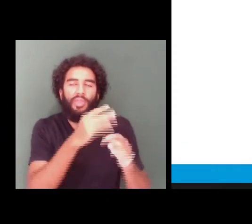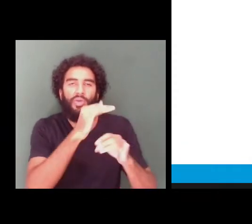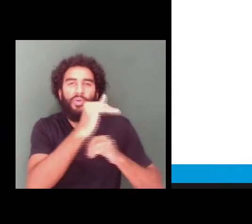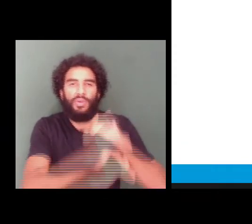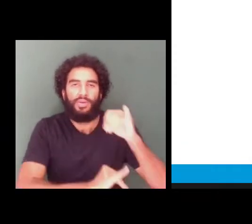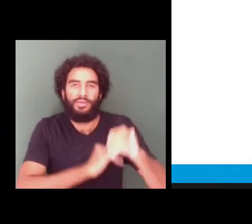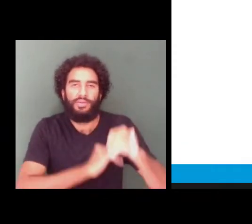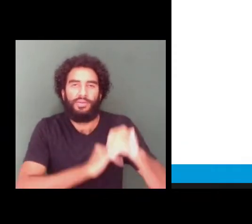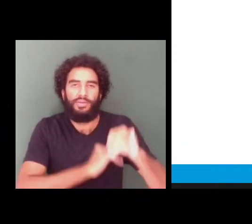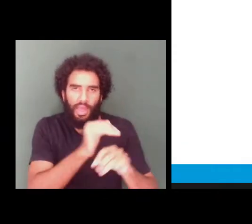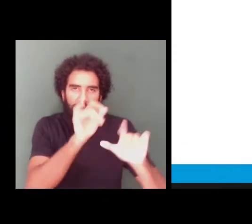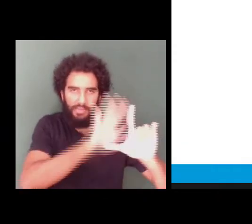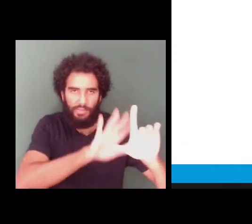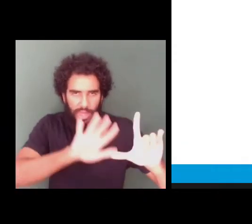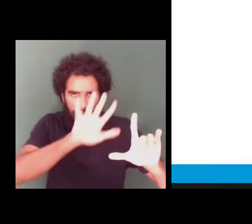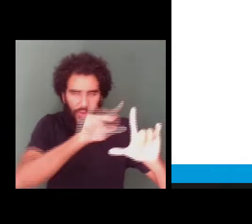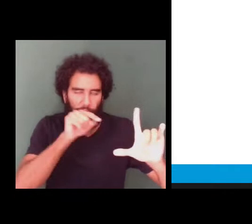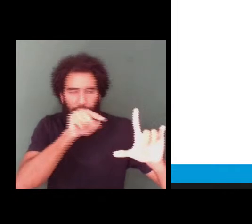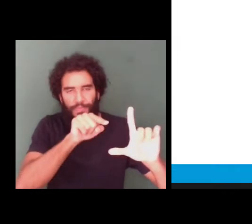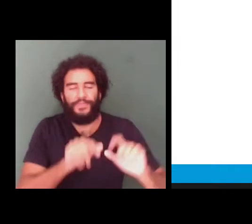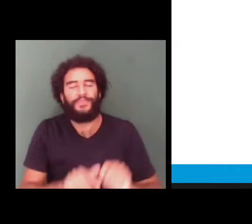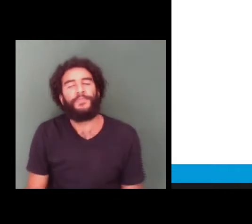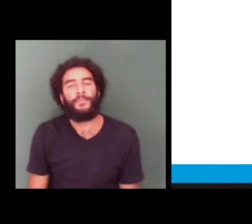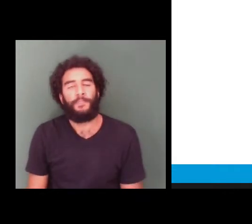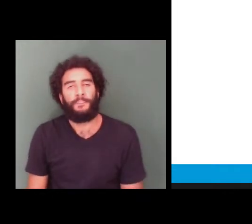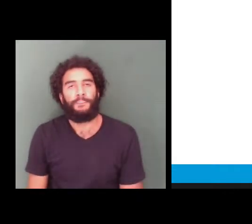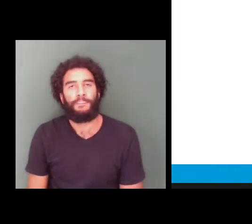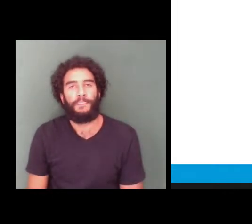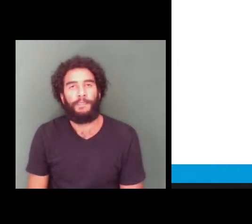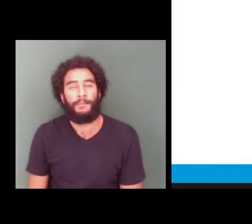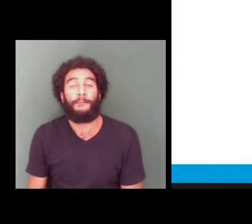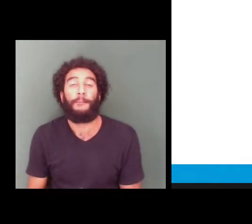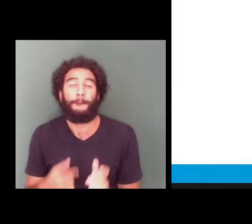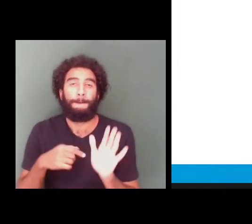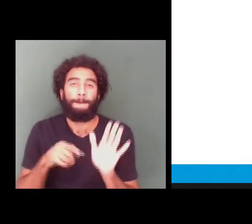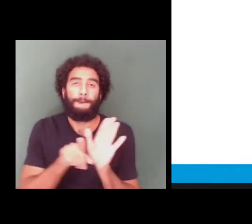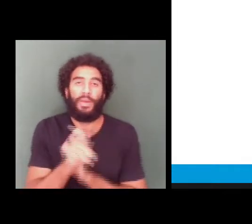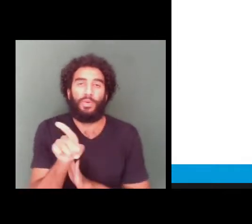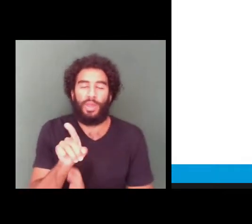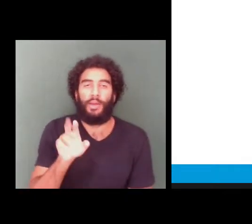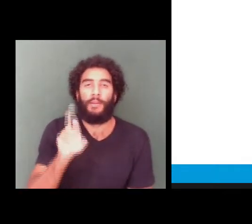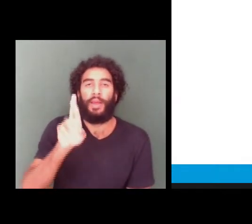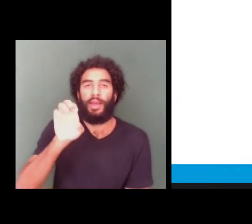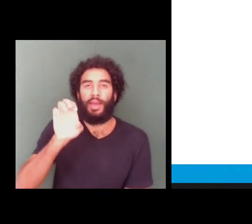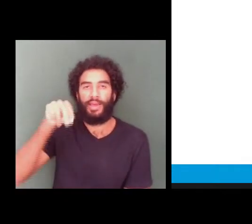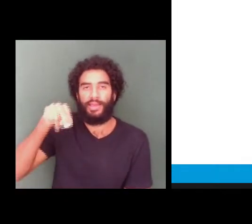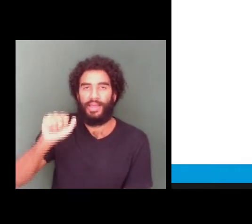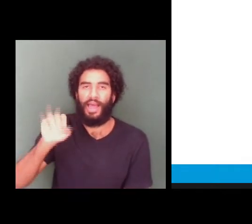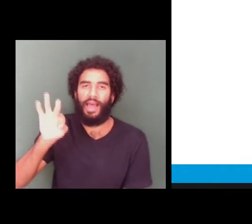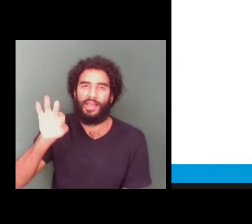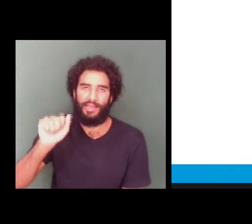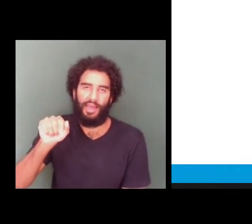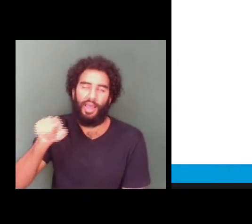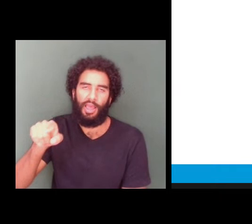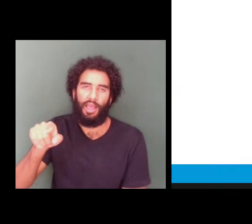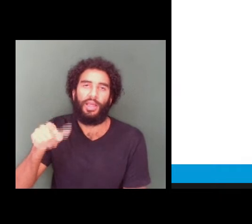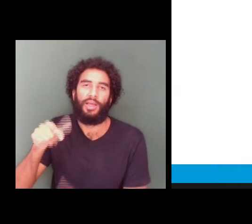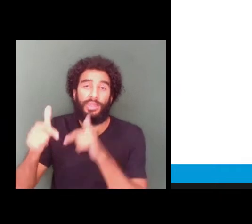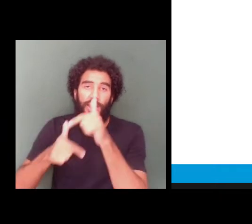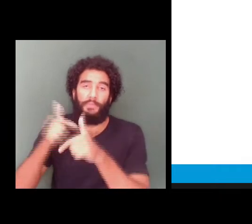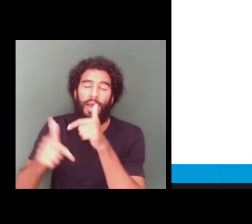irregularly sold products via e-commerce. And I'd like to ask this question to Renata from